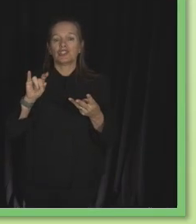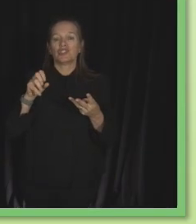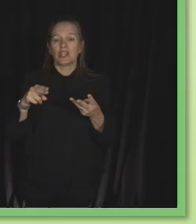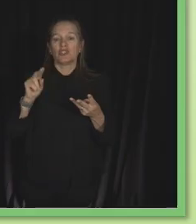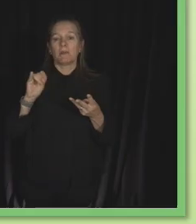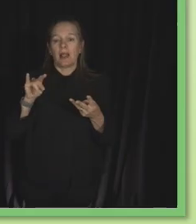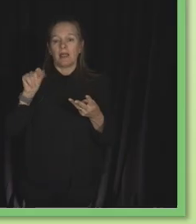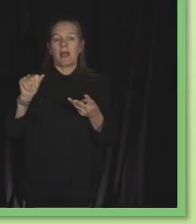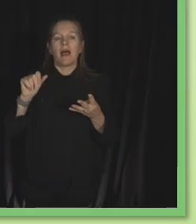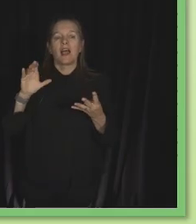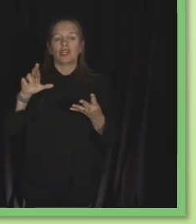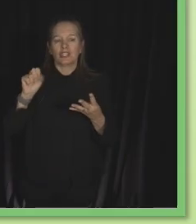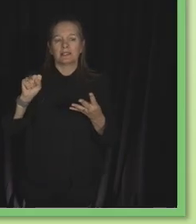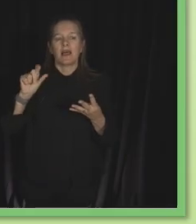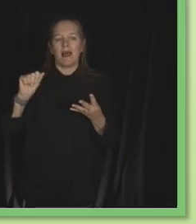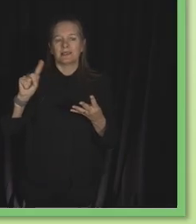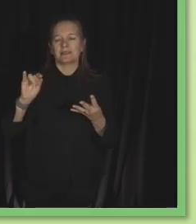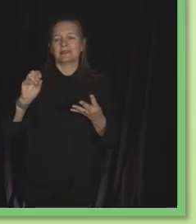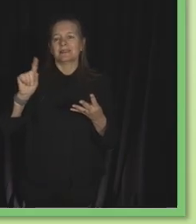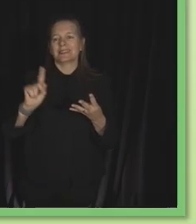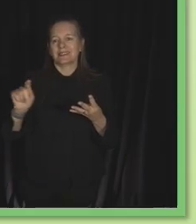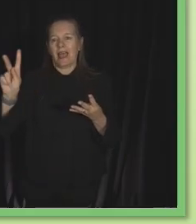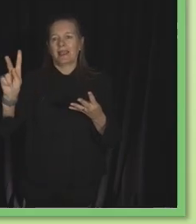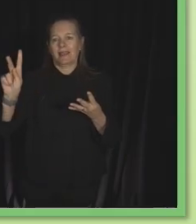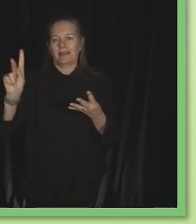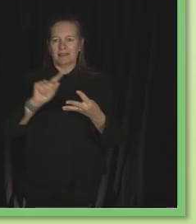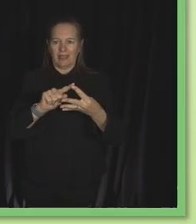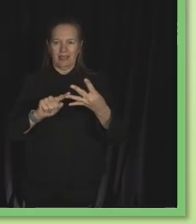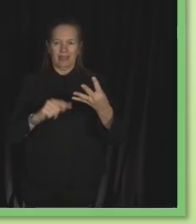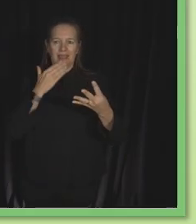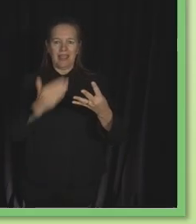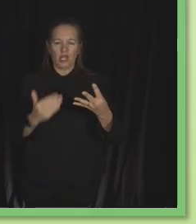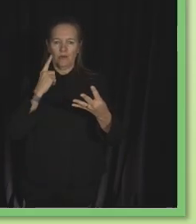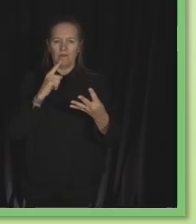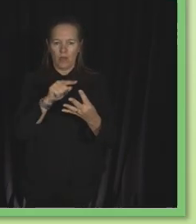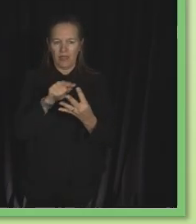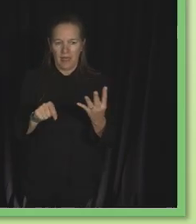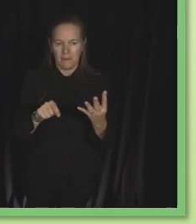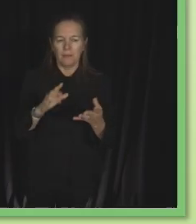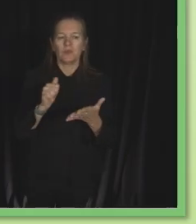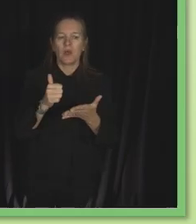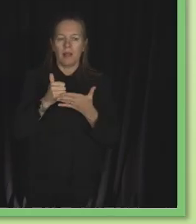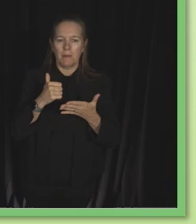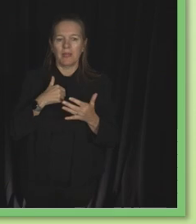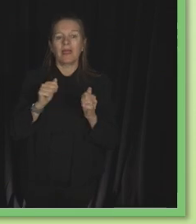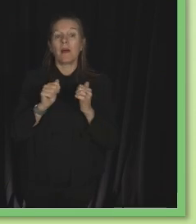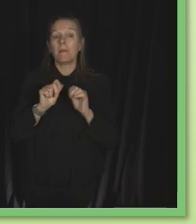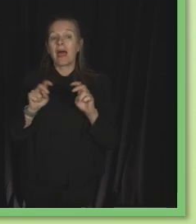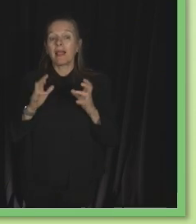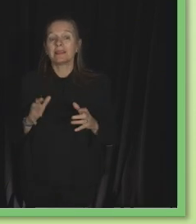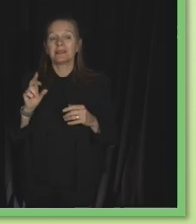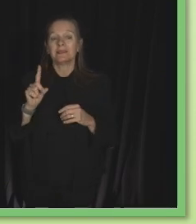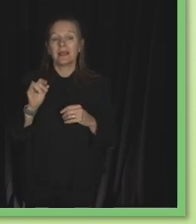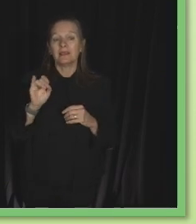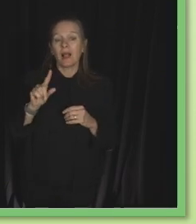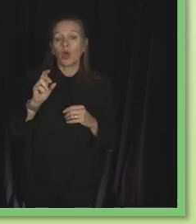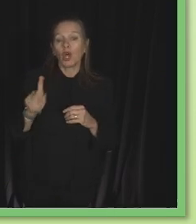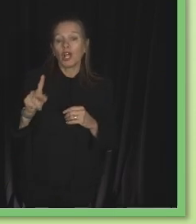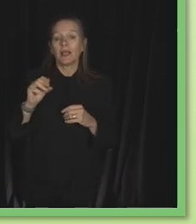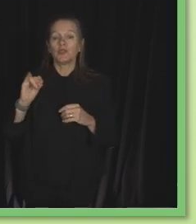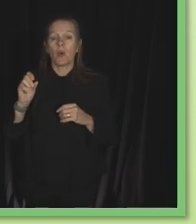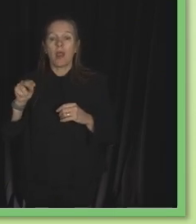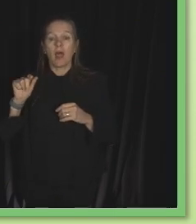amazing panelists. Daniel Crook and Joanna Lee for helping with the great insights into CNCF Tech for